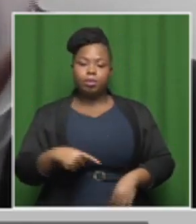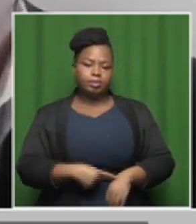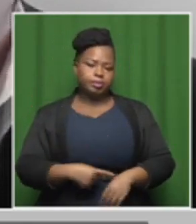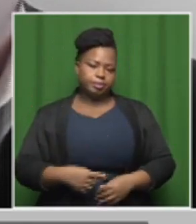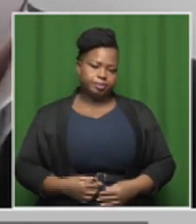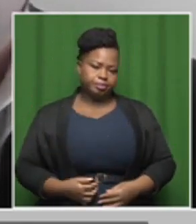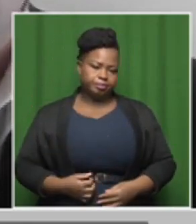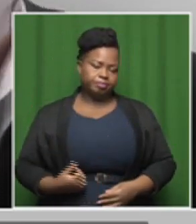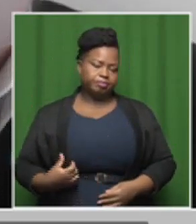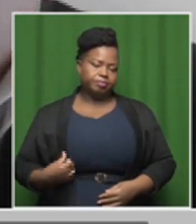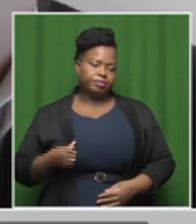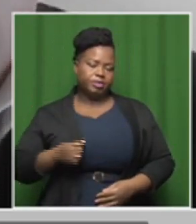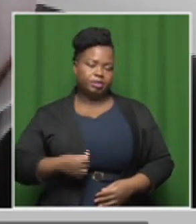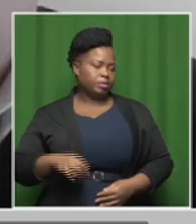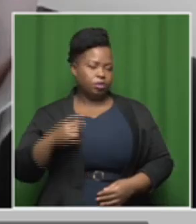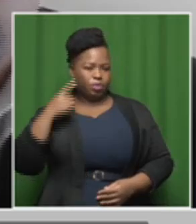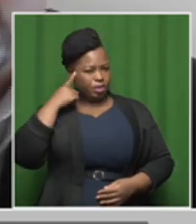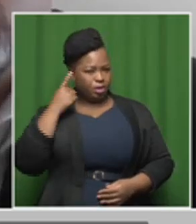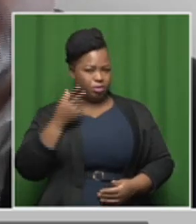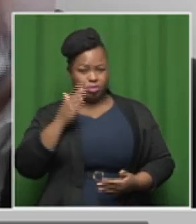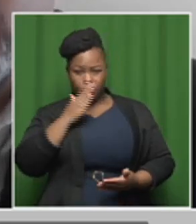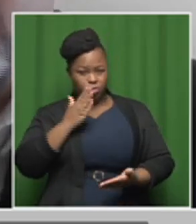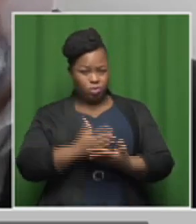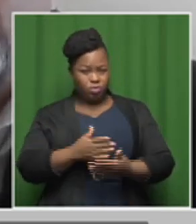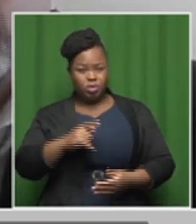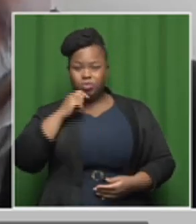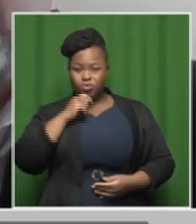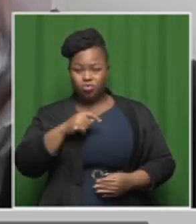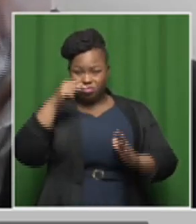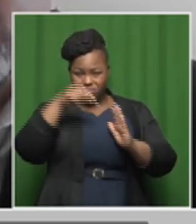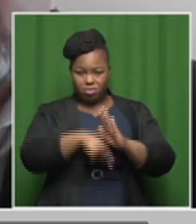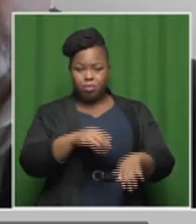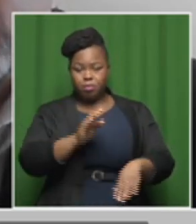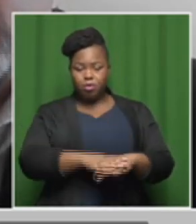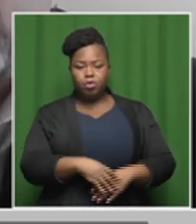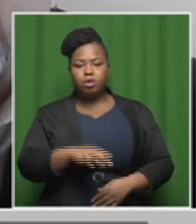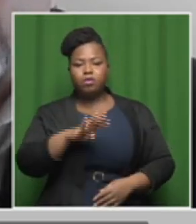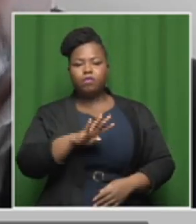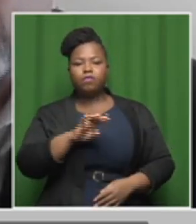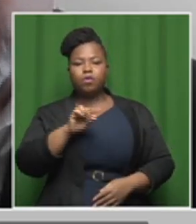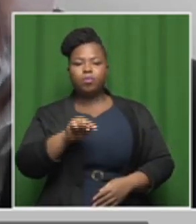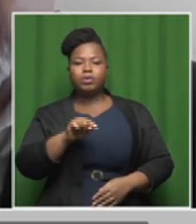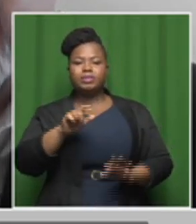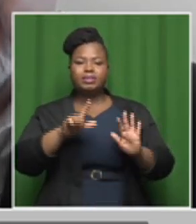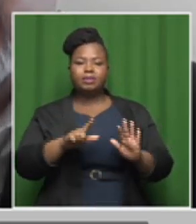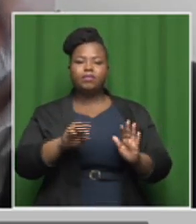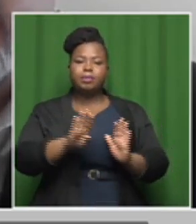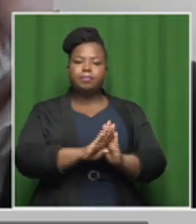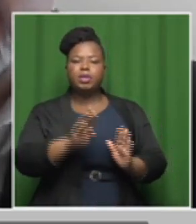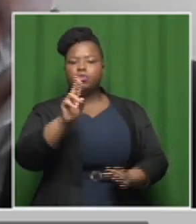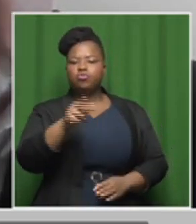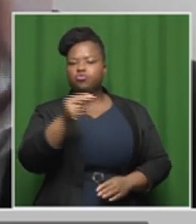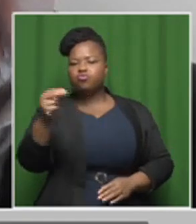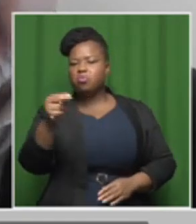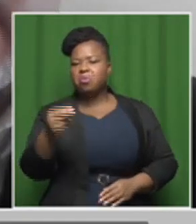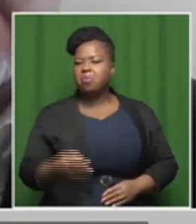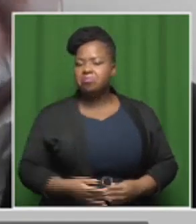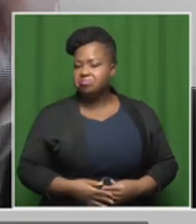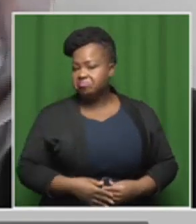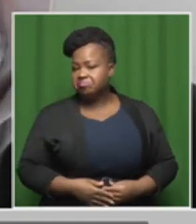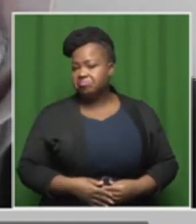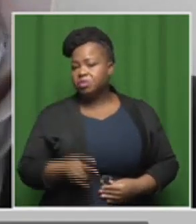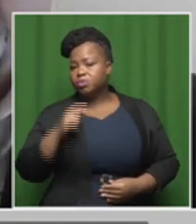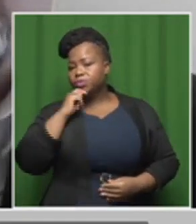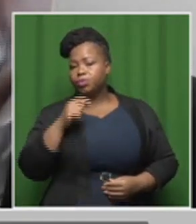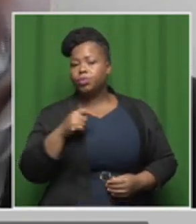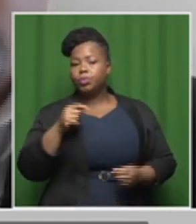think we don't really know the details of what that 4.7 billion euro is exactly going to